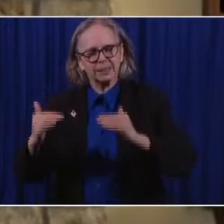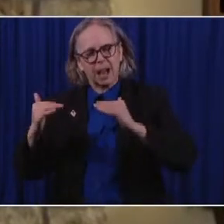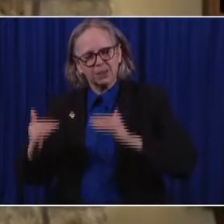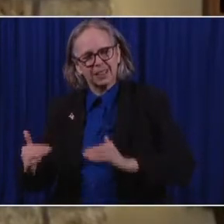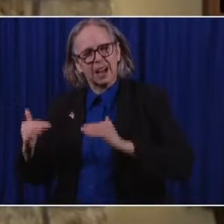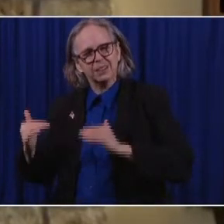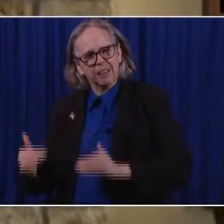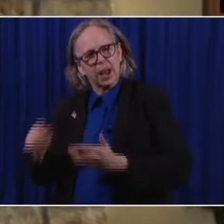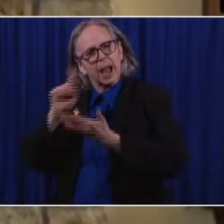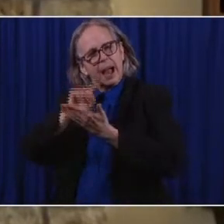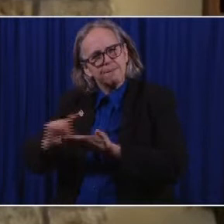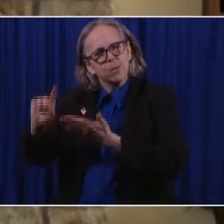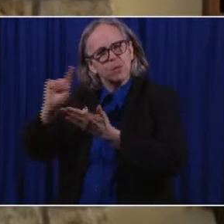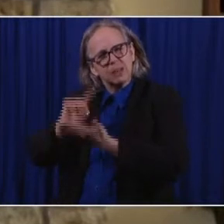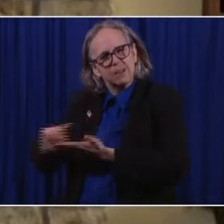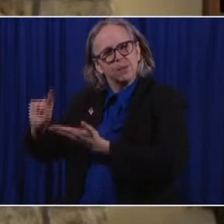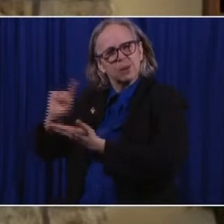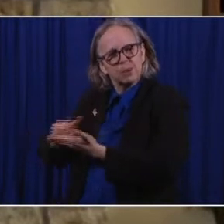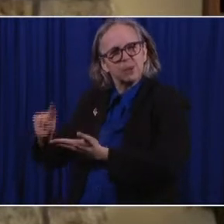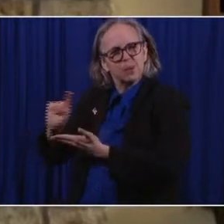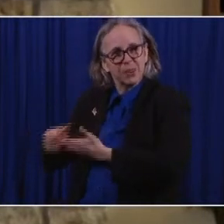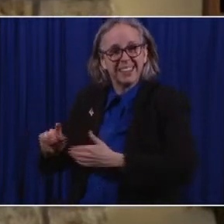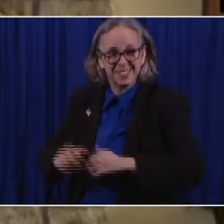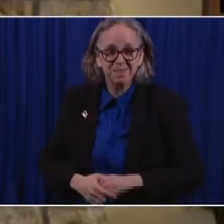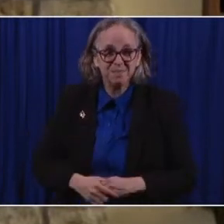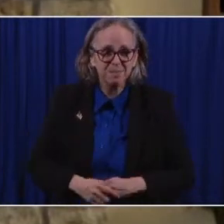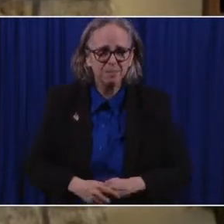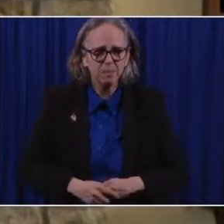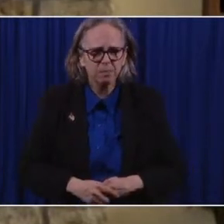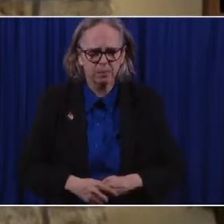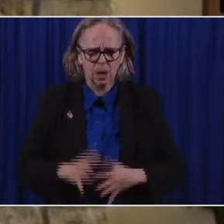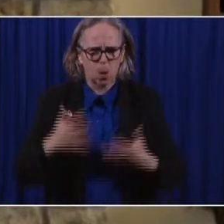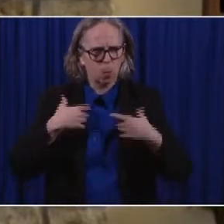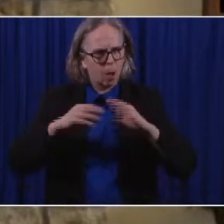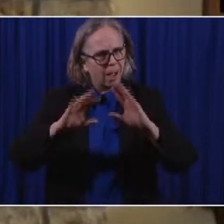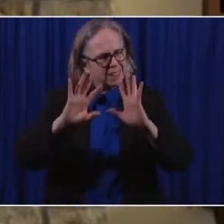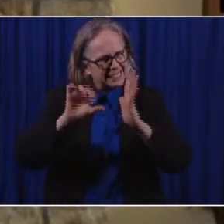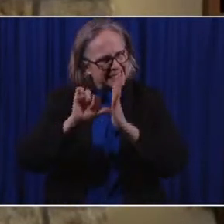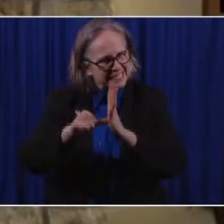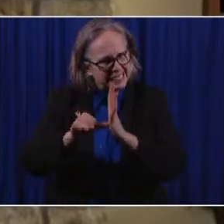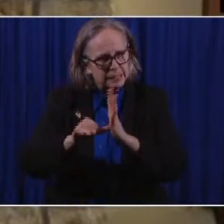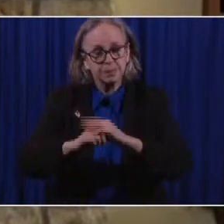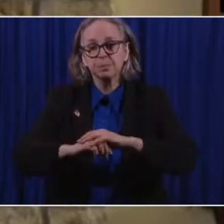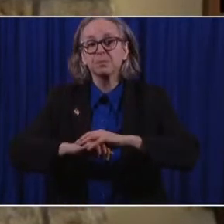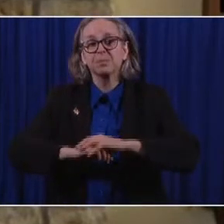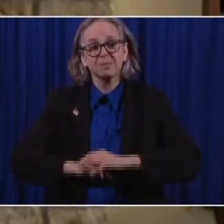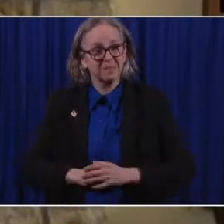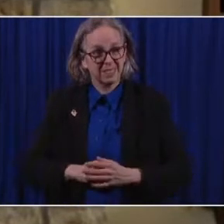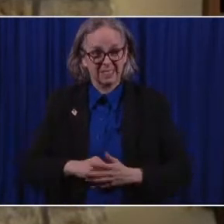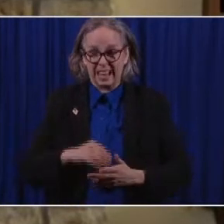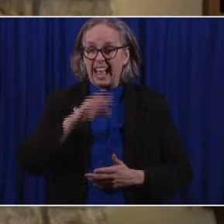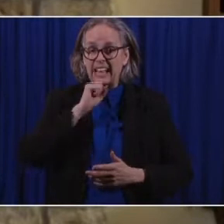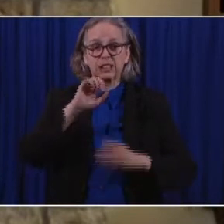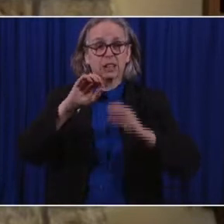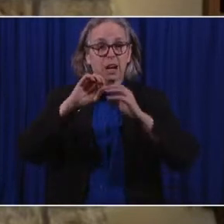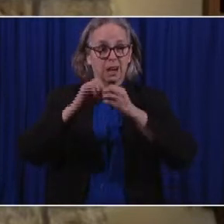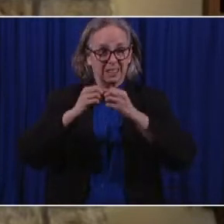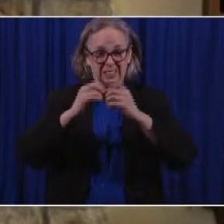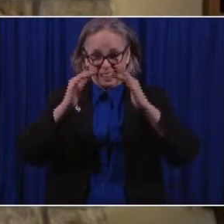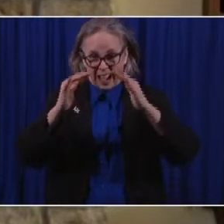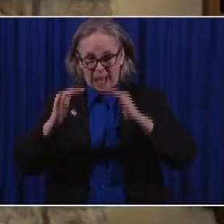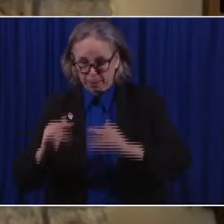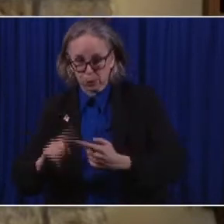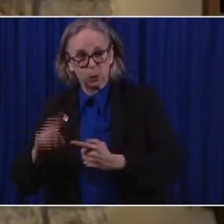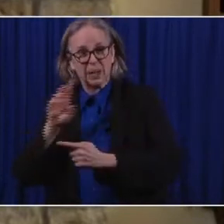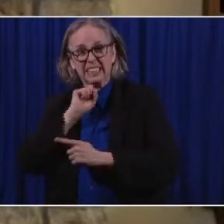state the obvious, but I want to make it very clear. When a new range opens up, that does not mean that vaccinations will be completed for the